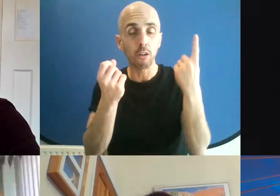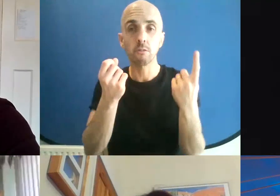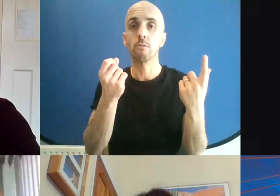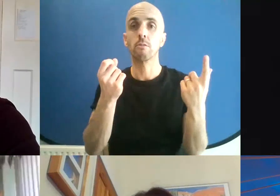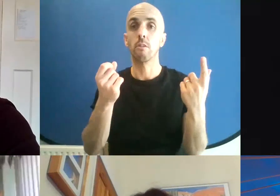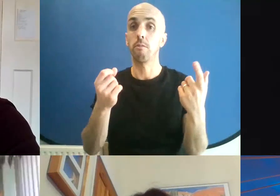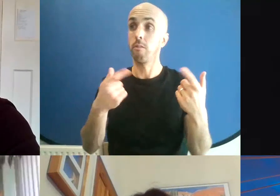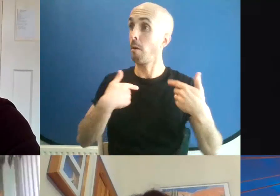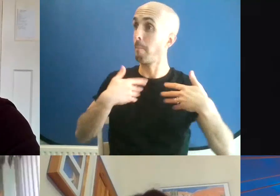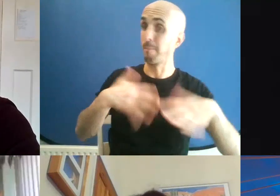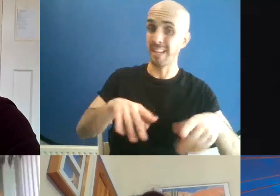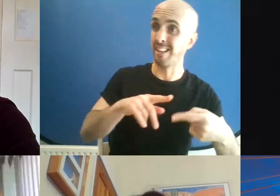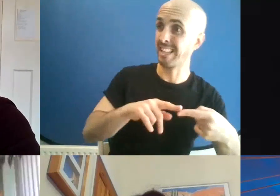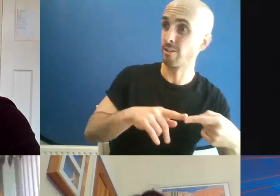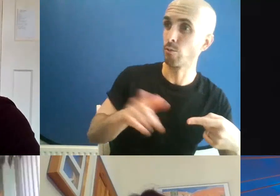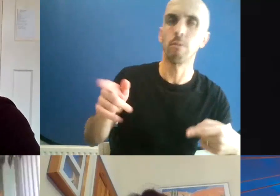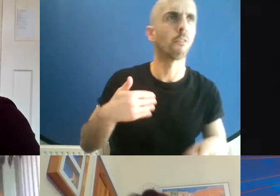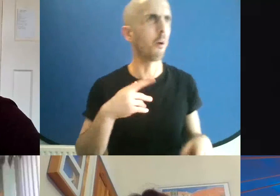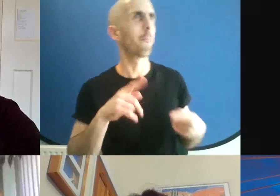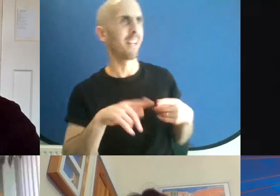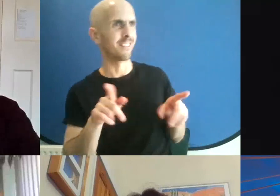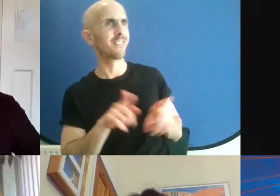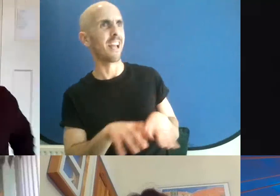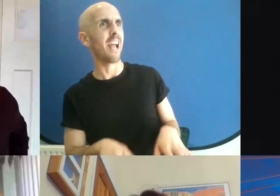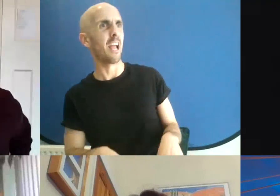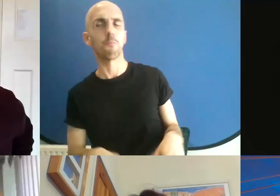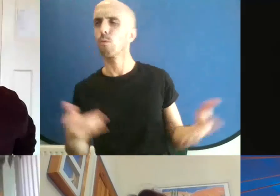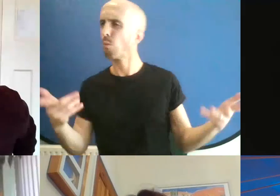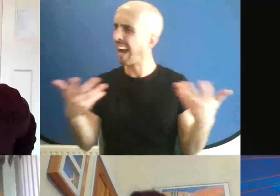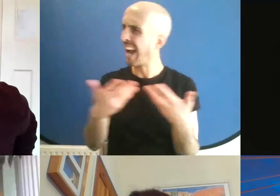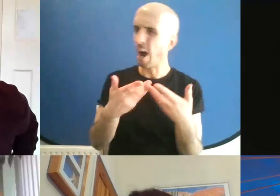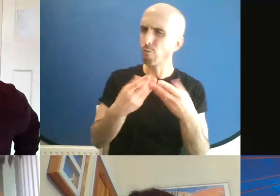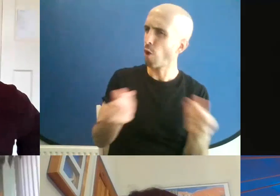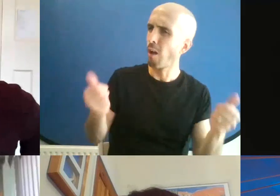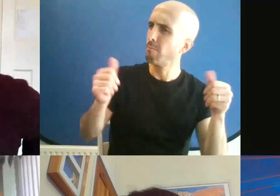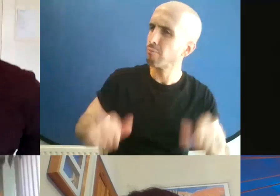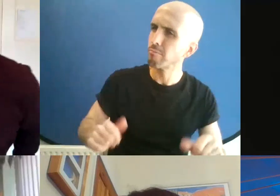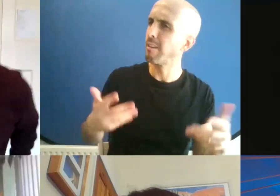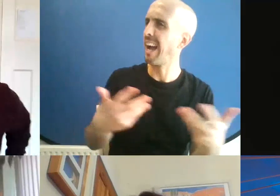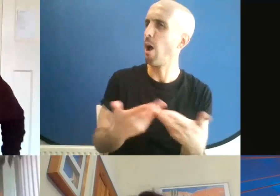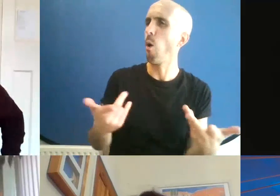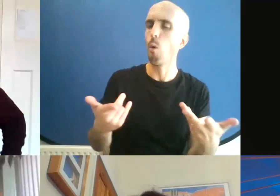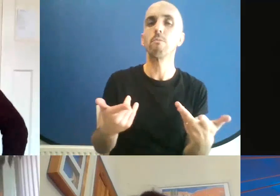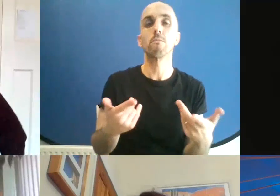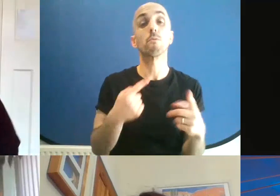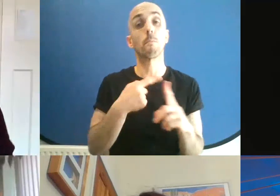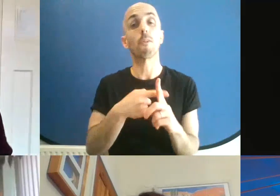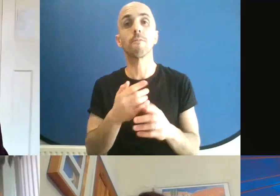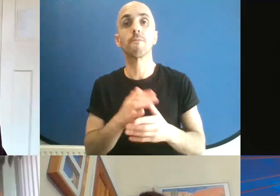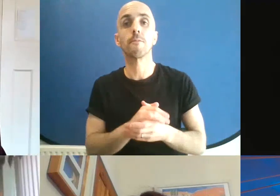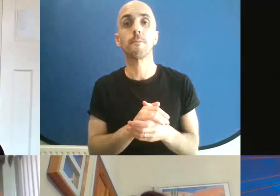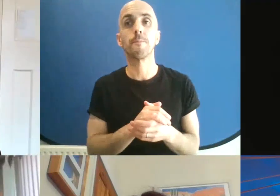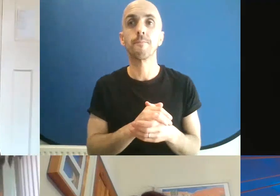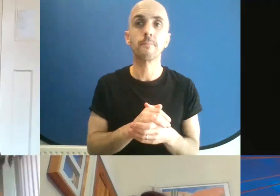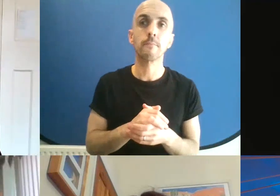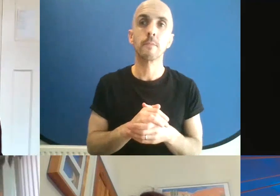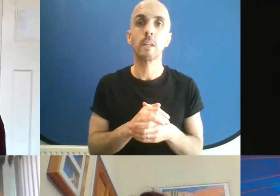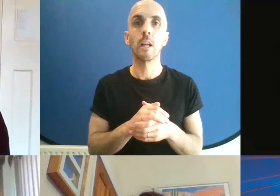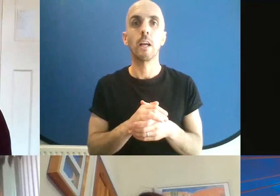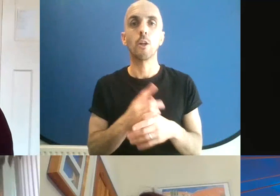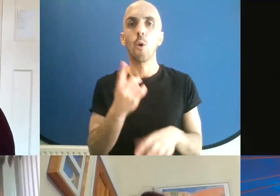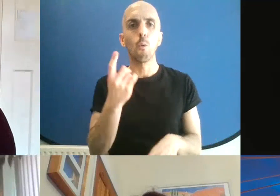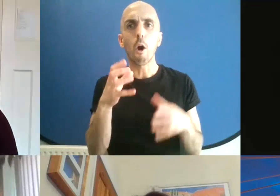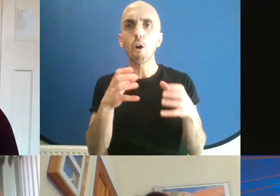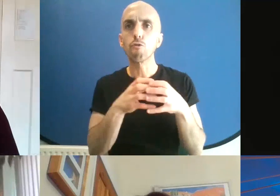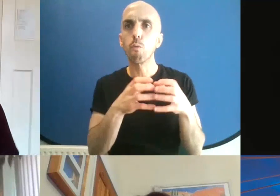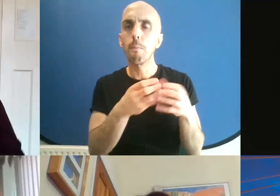Not rocket science, but it's reassuring that we've all kind of faced similar issues. So that was quite a positive thing. I'm conscious that there might be one other group that